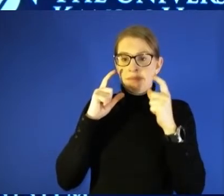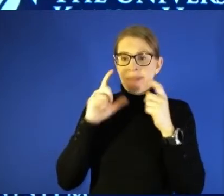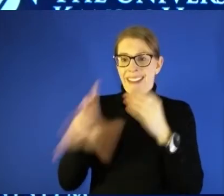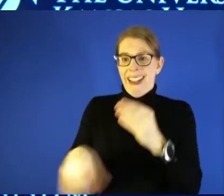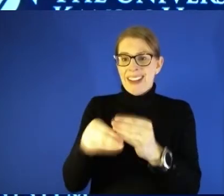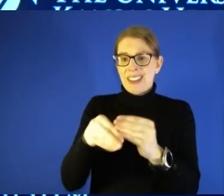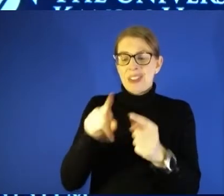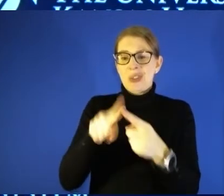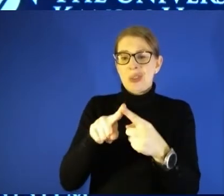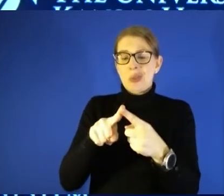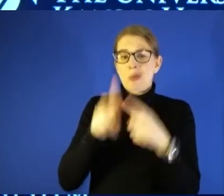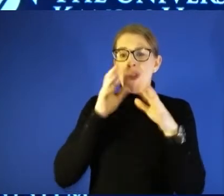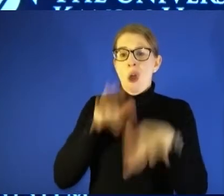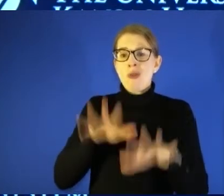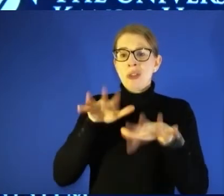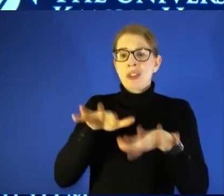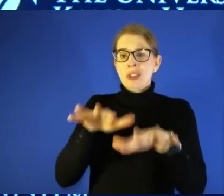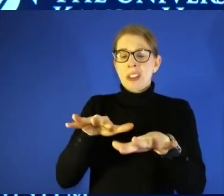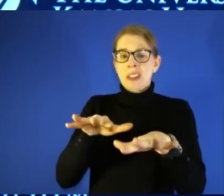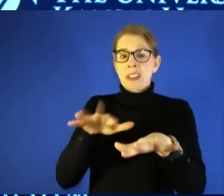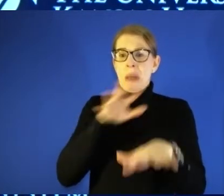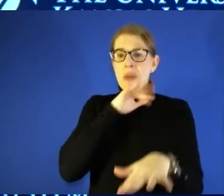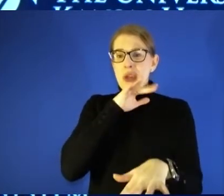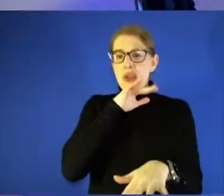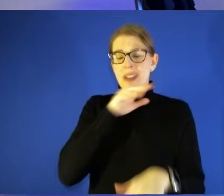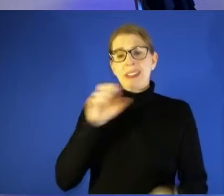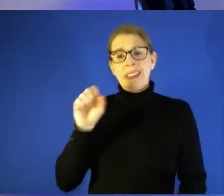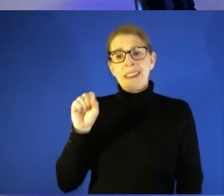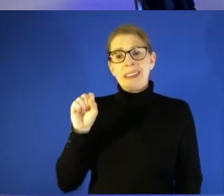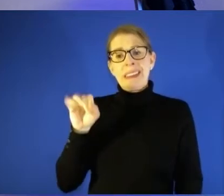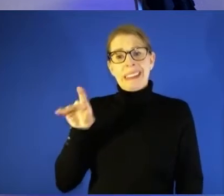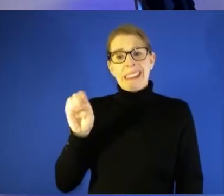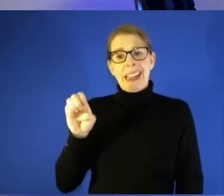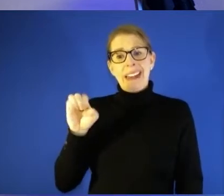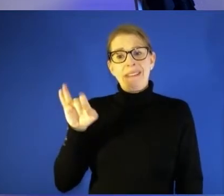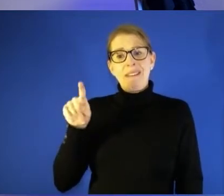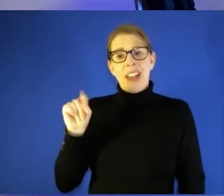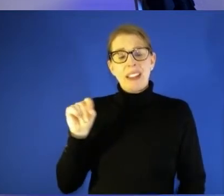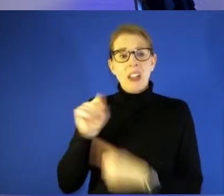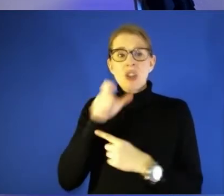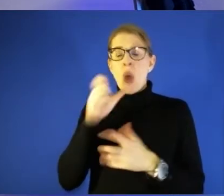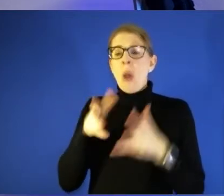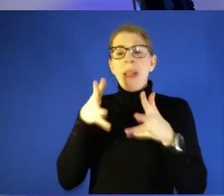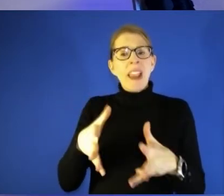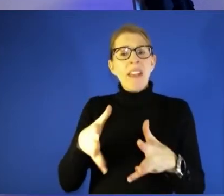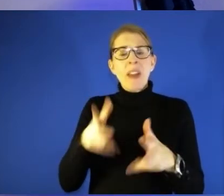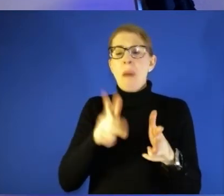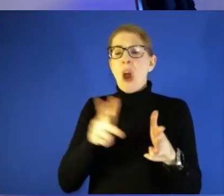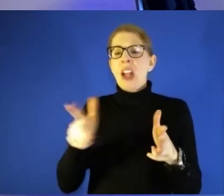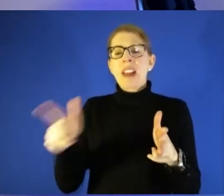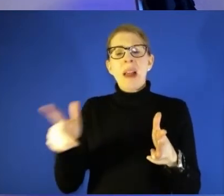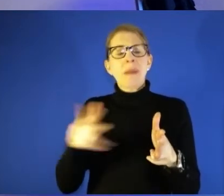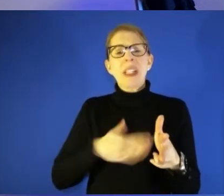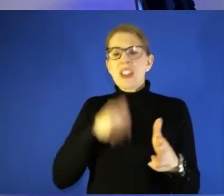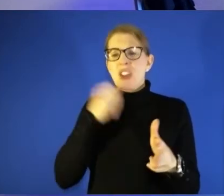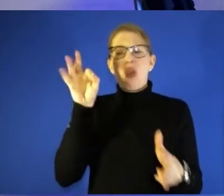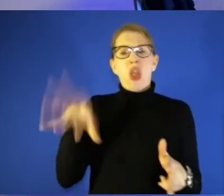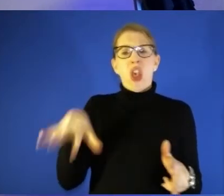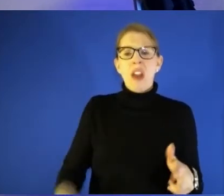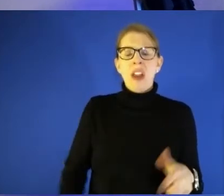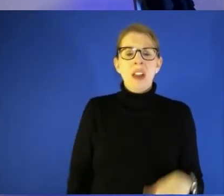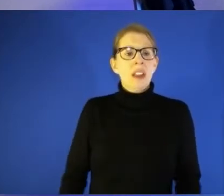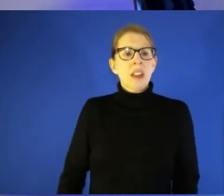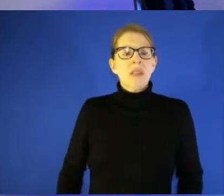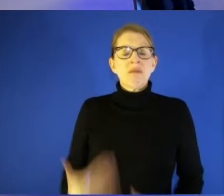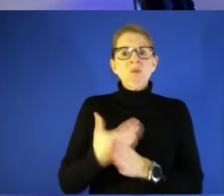ocean, and that's just a side effect of all of this. Yeah, that makes sense. Don't leave them in the parking lot. Don't leave them on the That gutters. must drive you crazy.